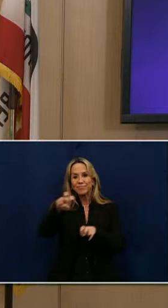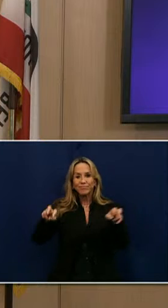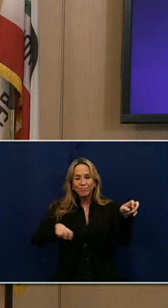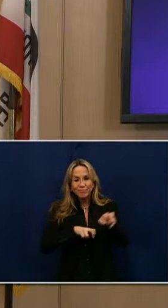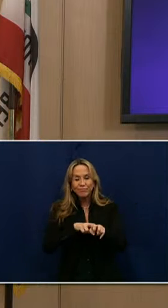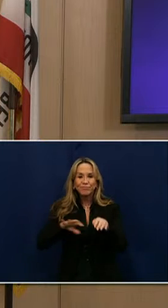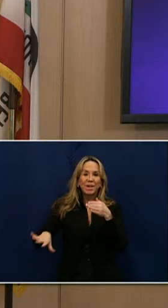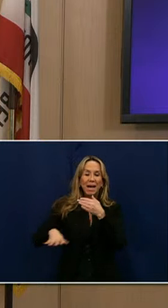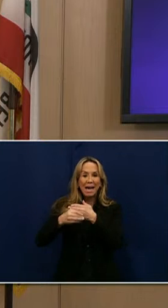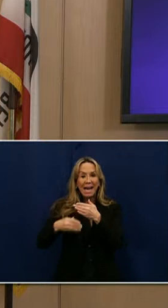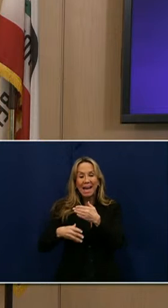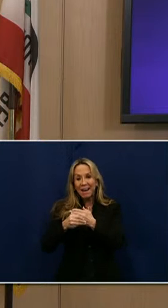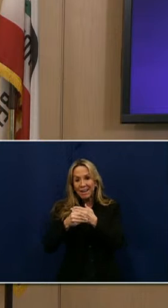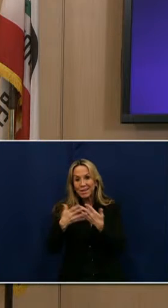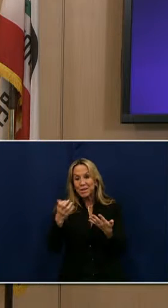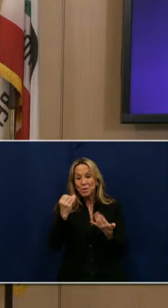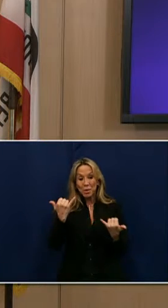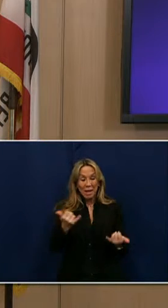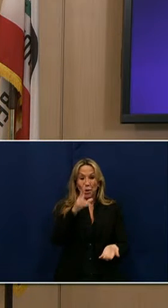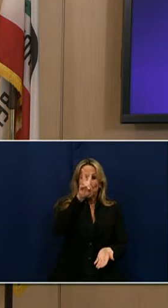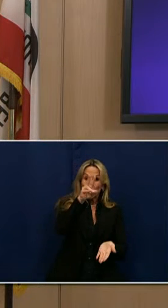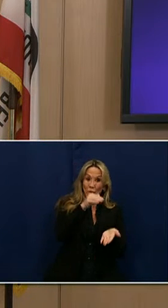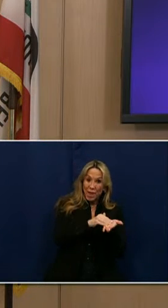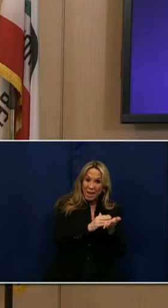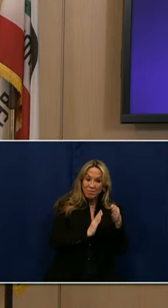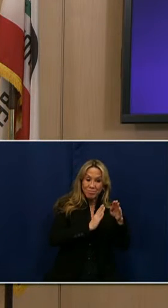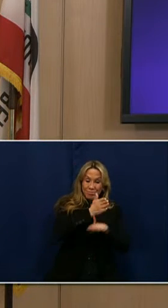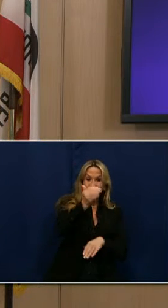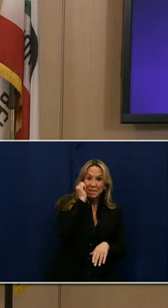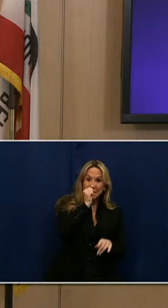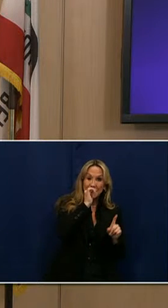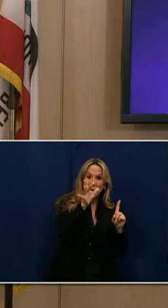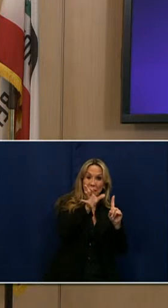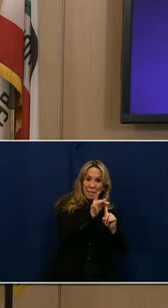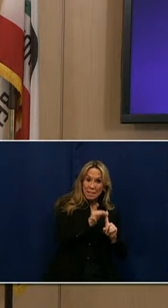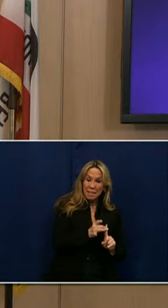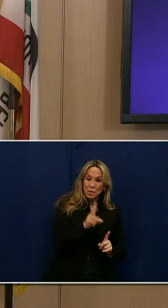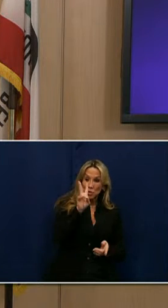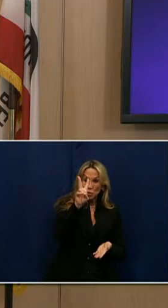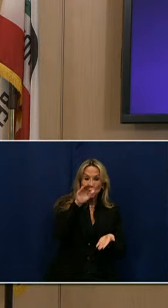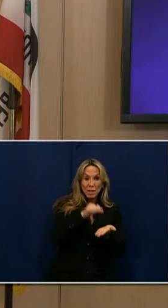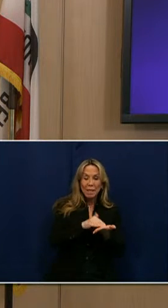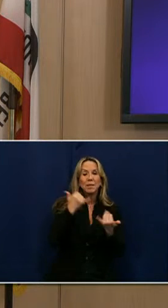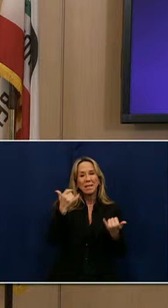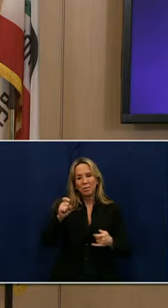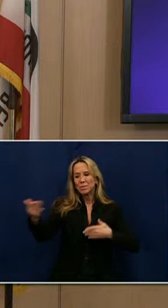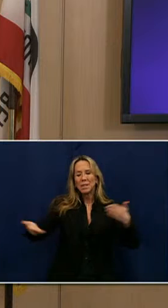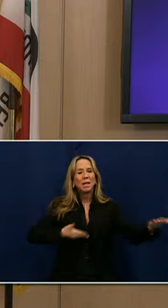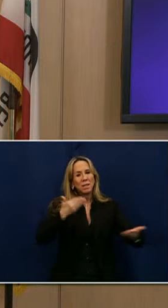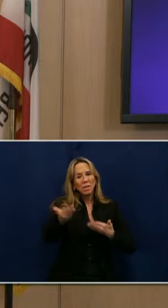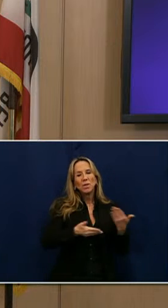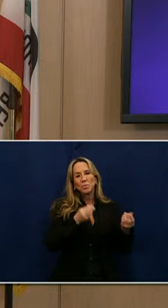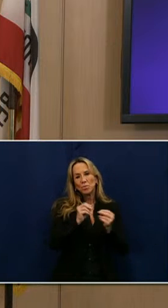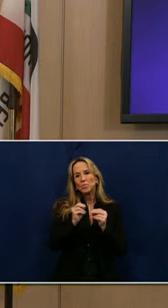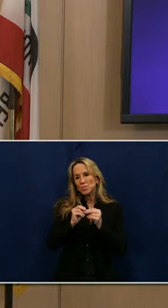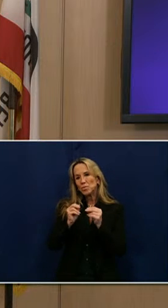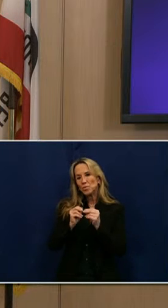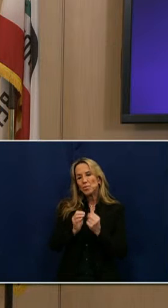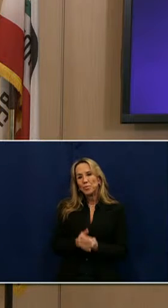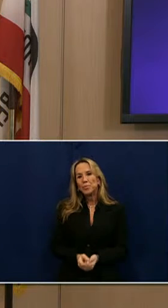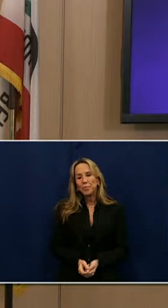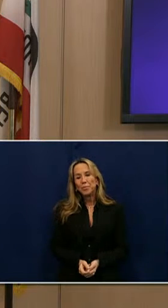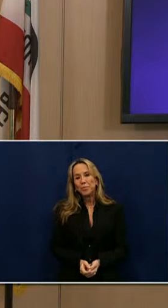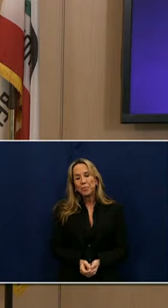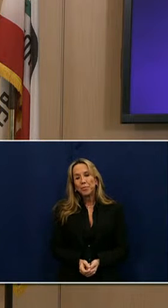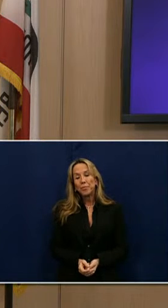the timing with the 2,000 plus daily cases requires us to bring on additional staffing. So we hope